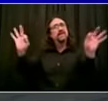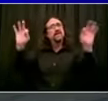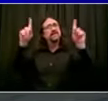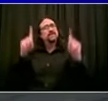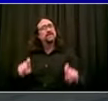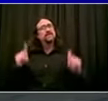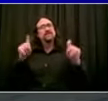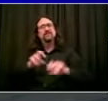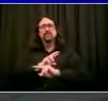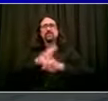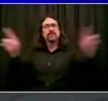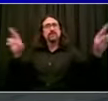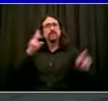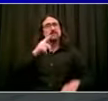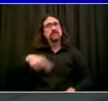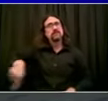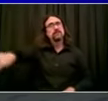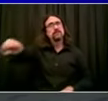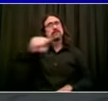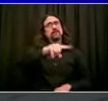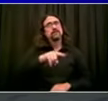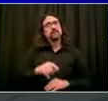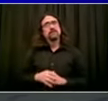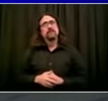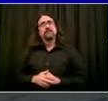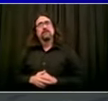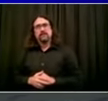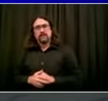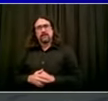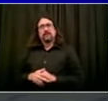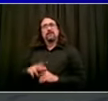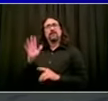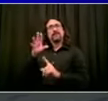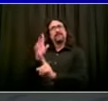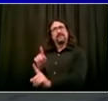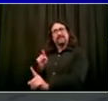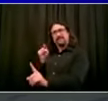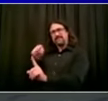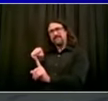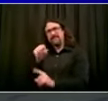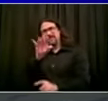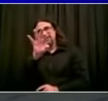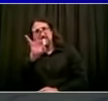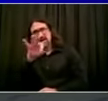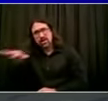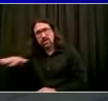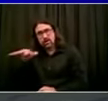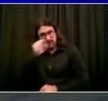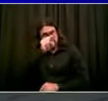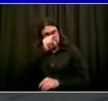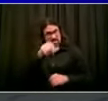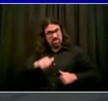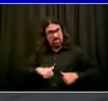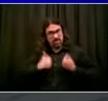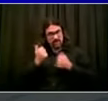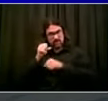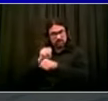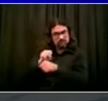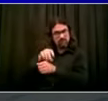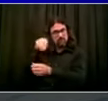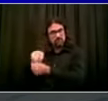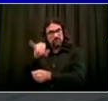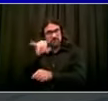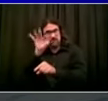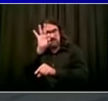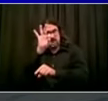get tested. It's free, it is quick, it's available all over the city. And wherever you live in New York City, if you have not been tested